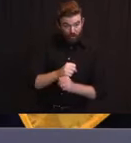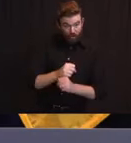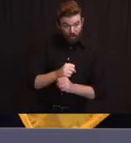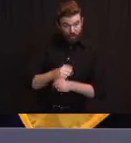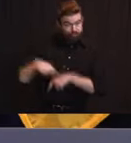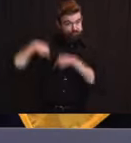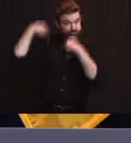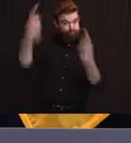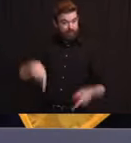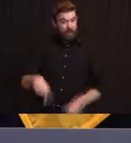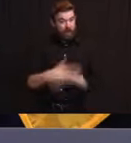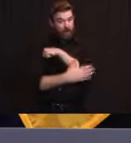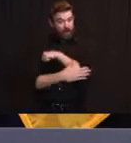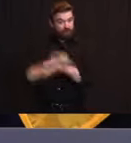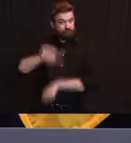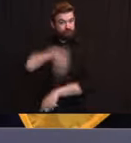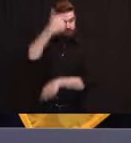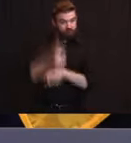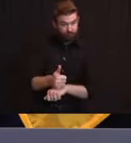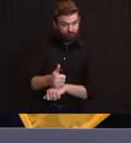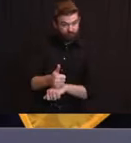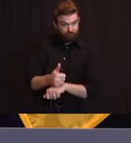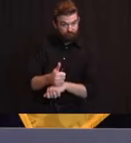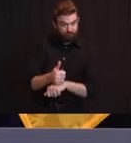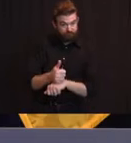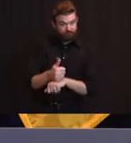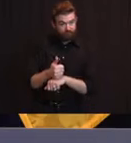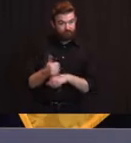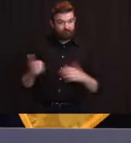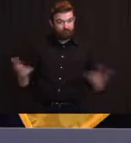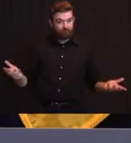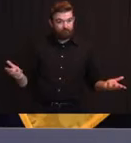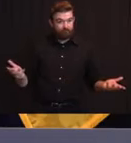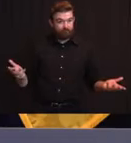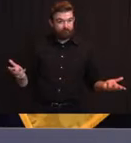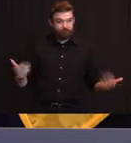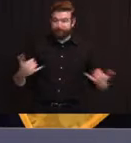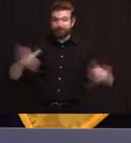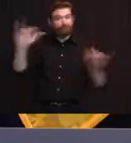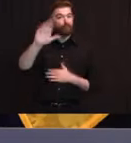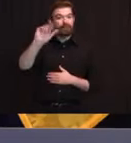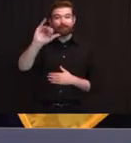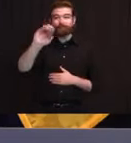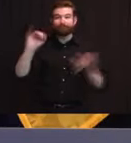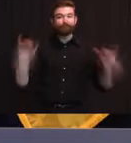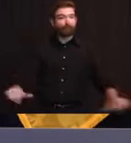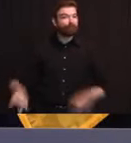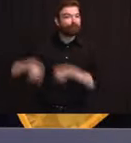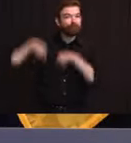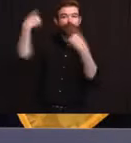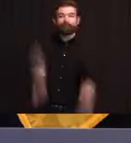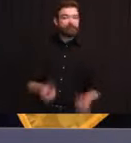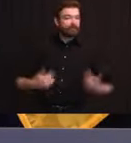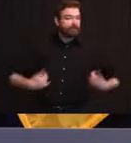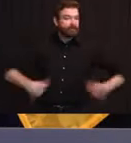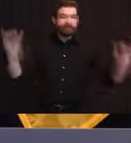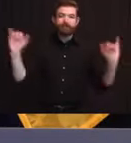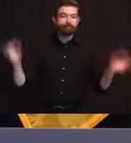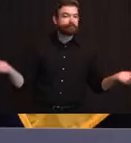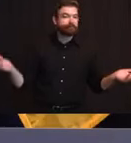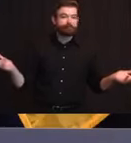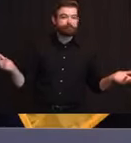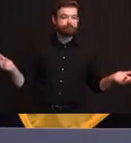political piece at all. And part of the reason I'm not worried, A, it's the right thing to do to stand up. Secondly, there's an overwhelming across